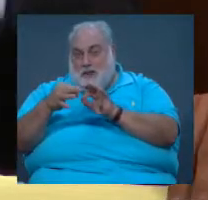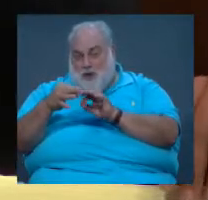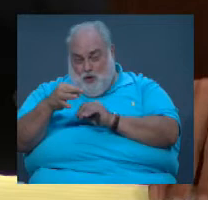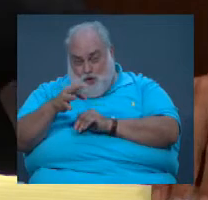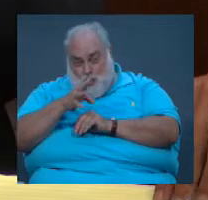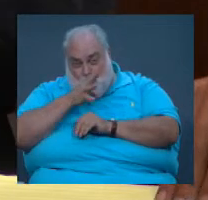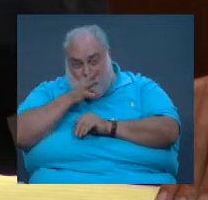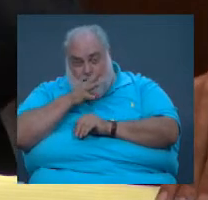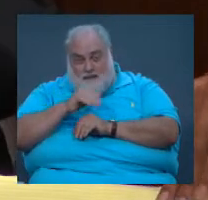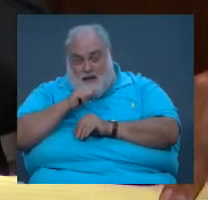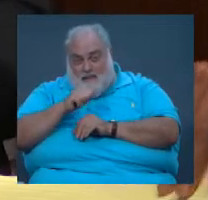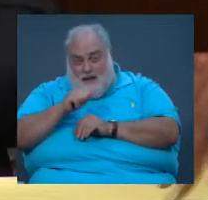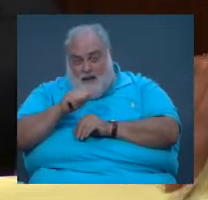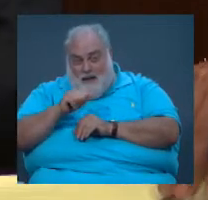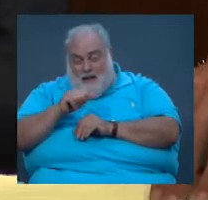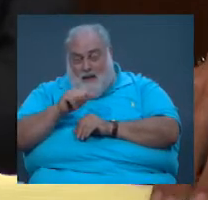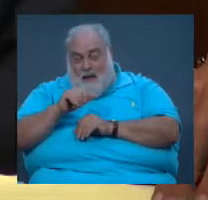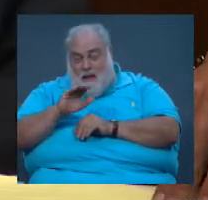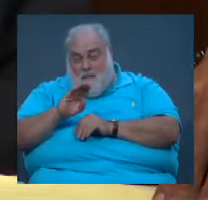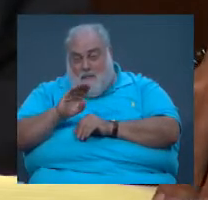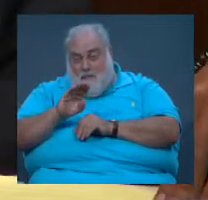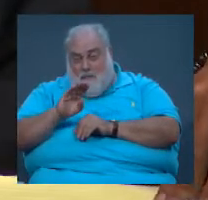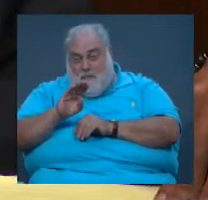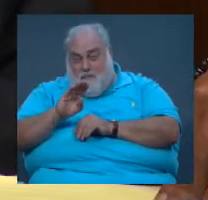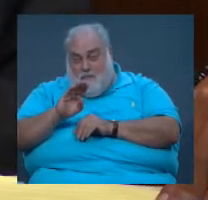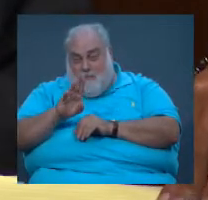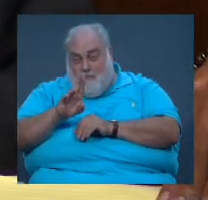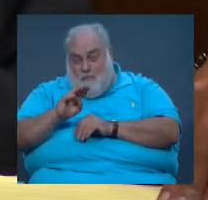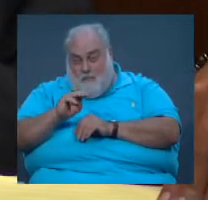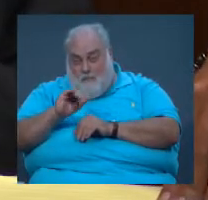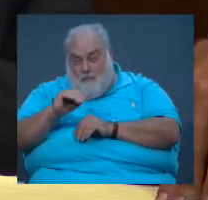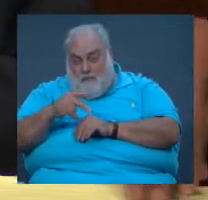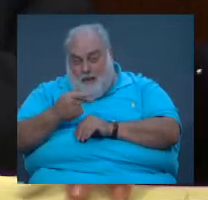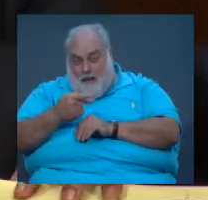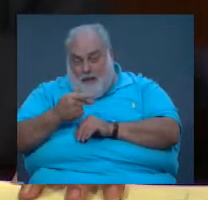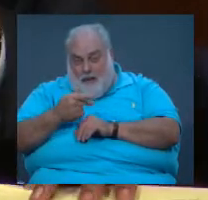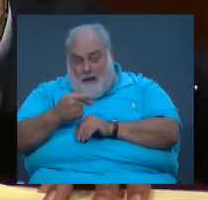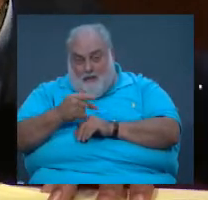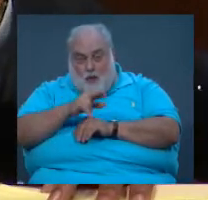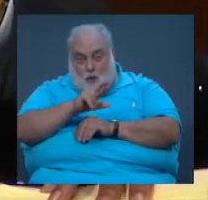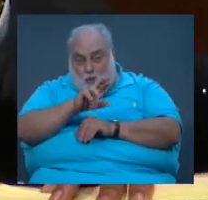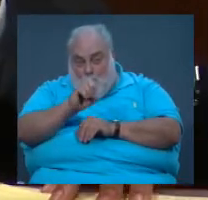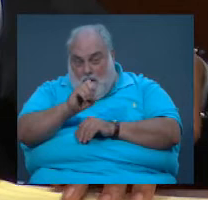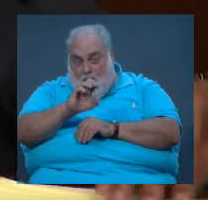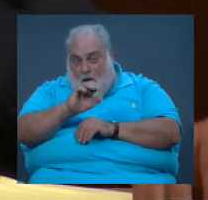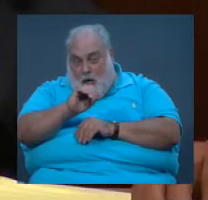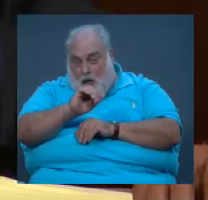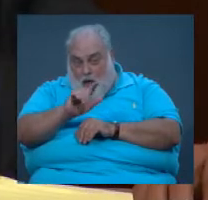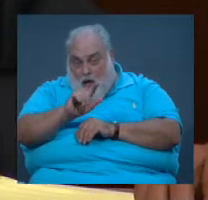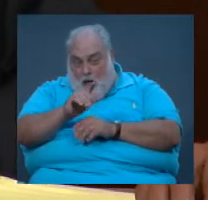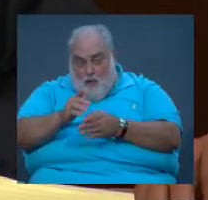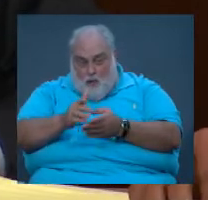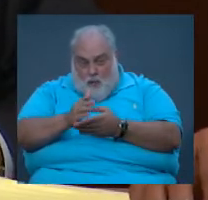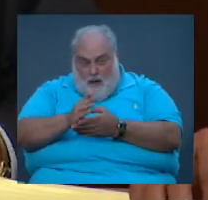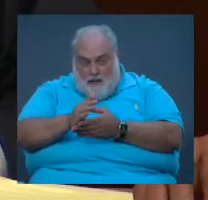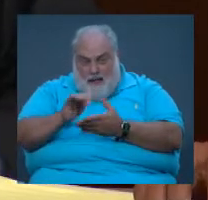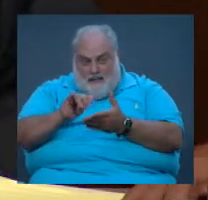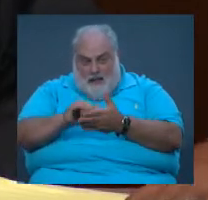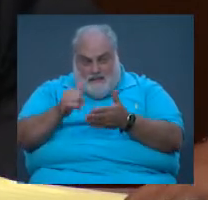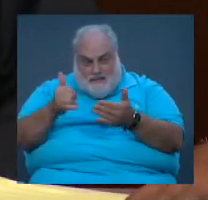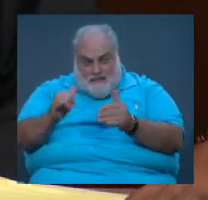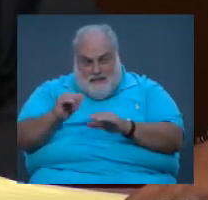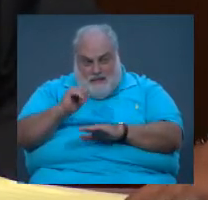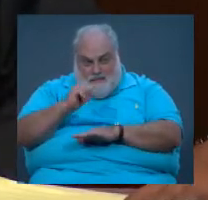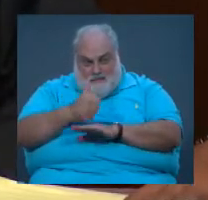referring to is not the bumping, but the recall rights, and that's still in place. That let's take